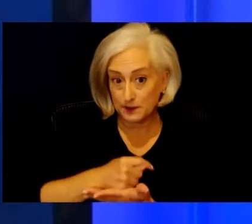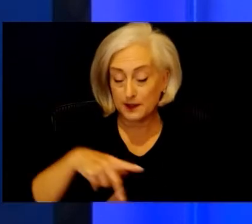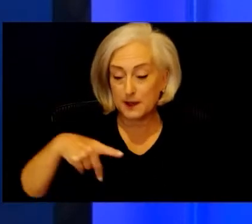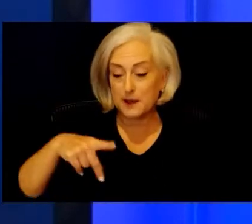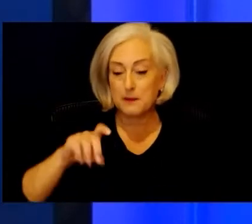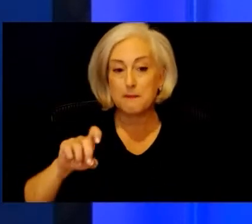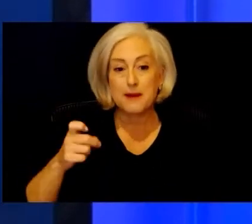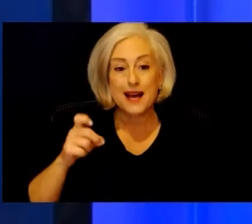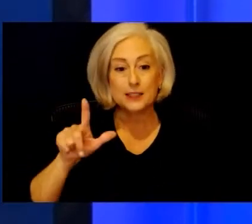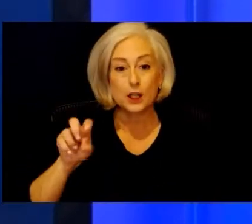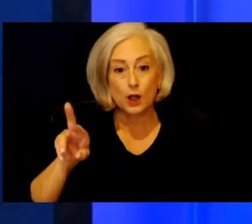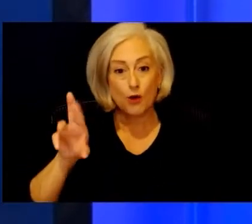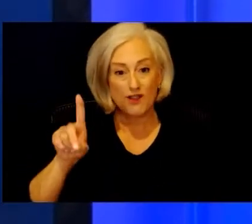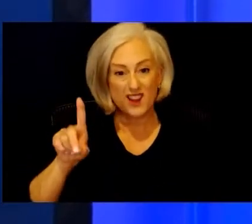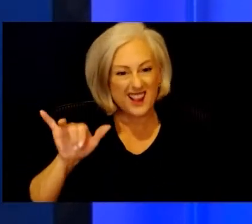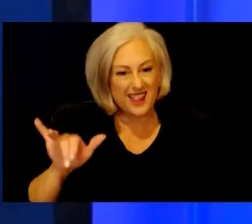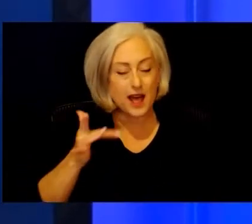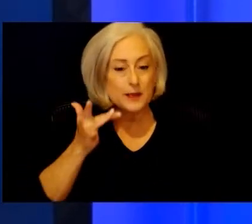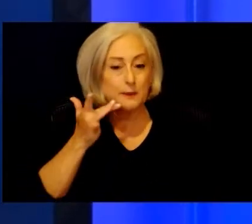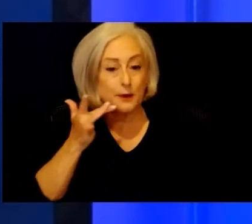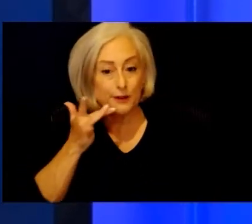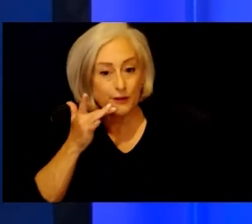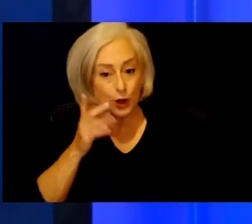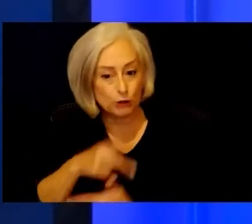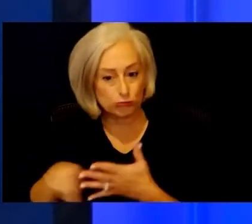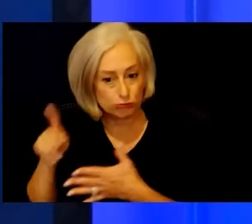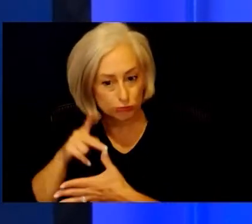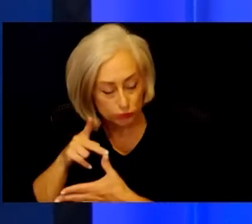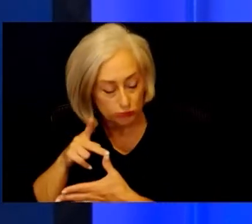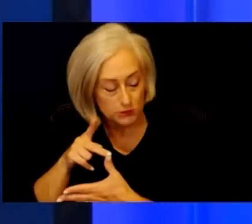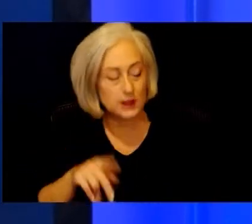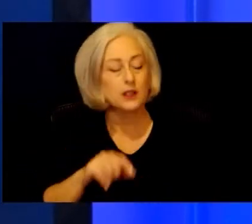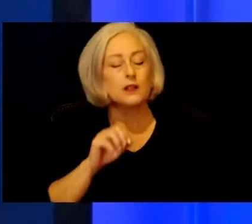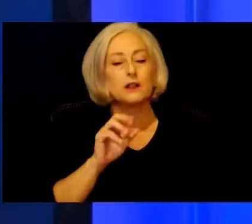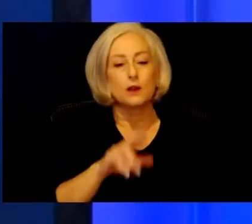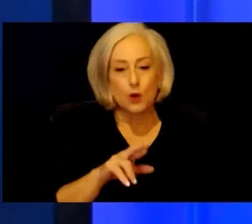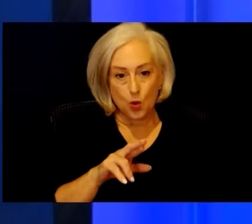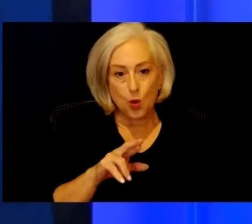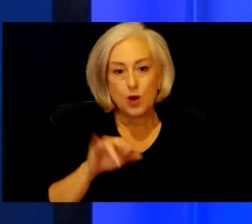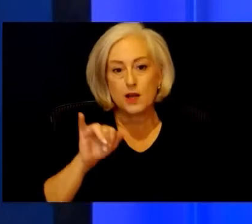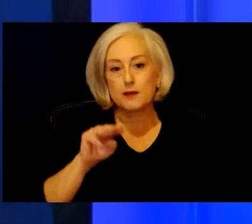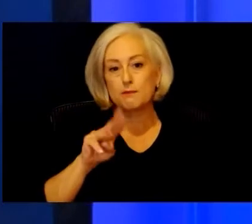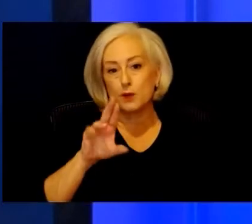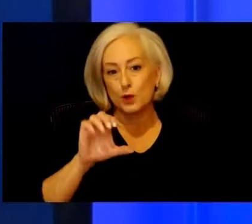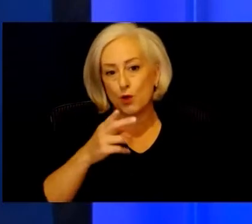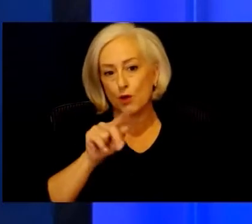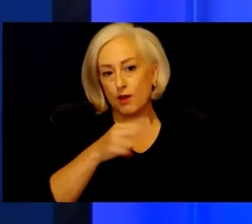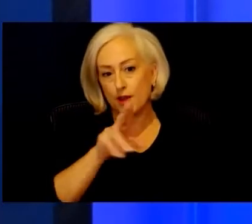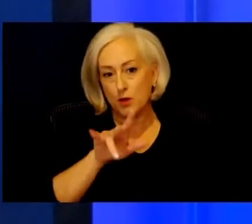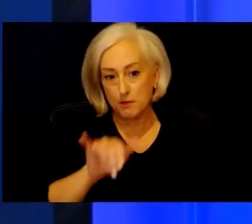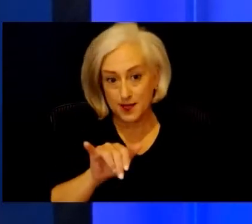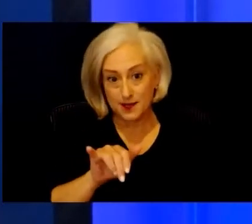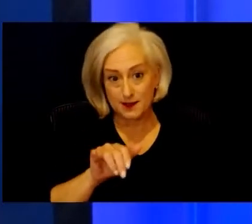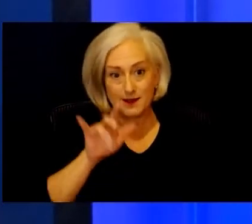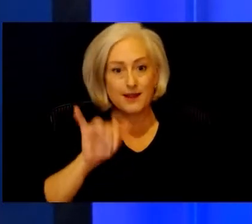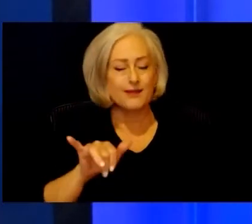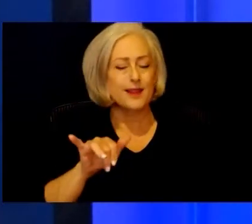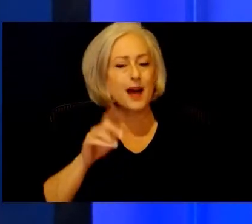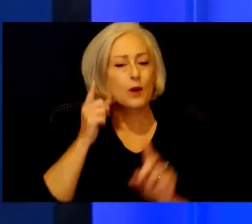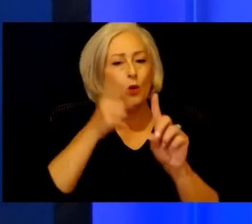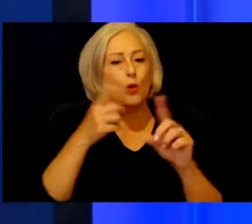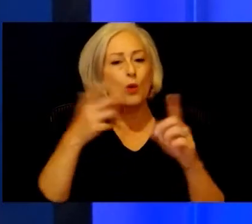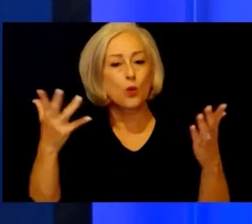work. Those things really help to reduce hospitalization, severe disease, and death, and that's really what we are looking for